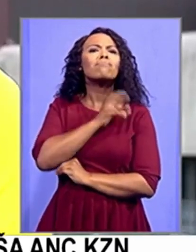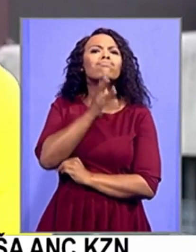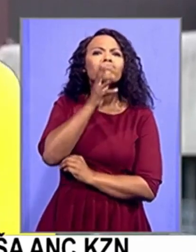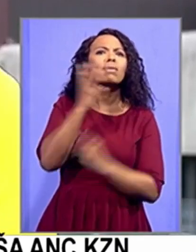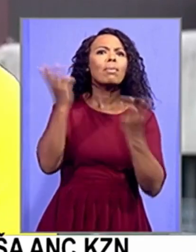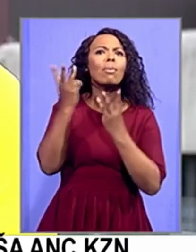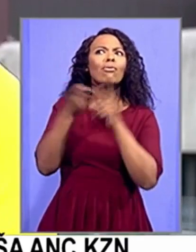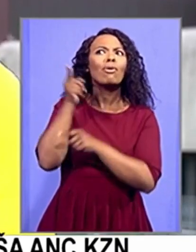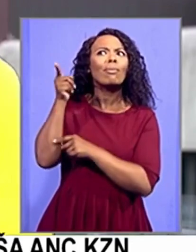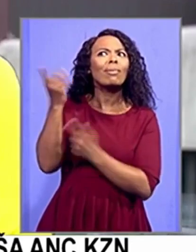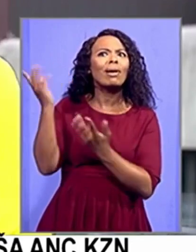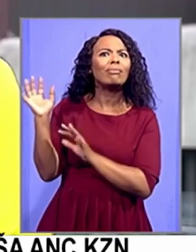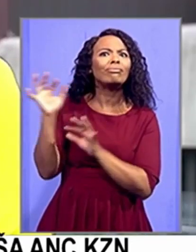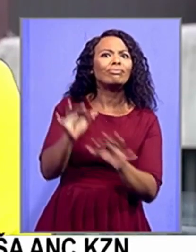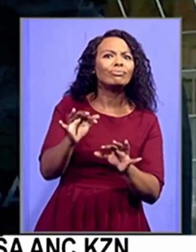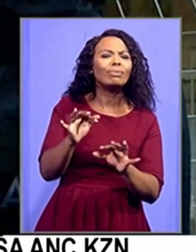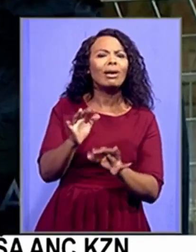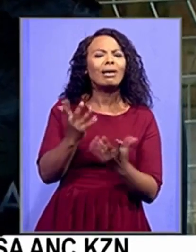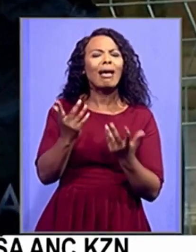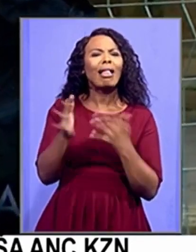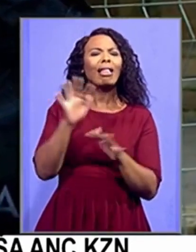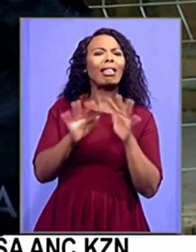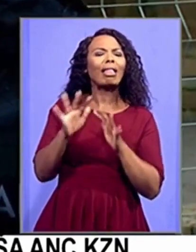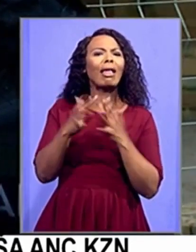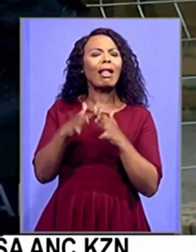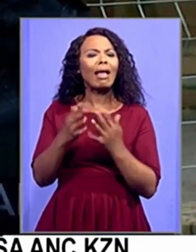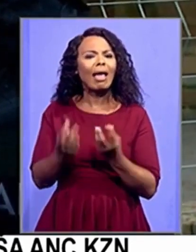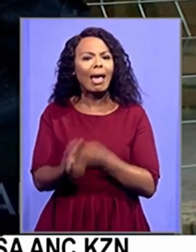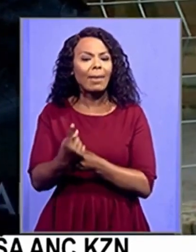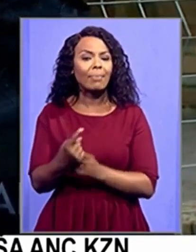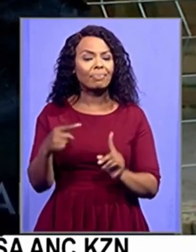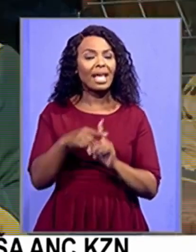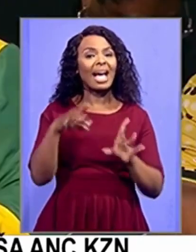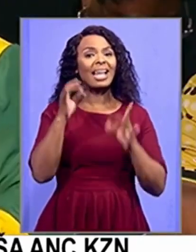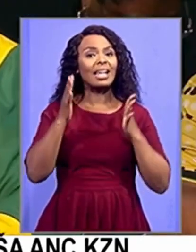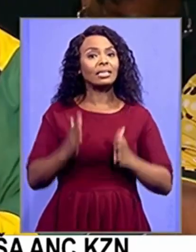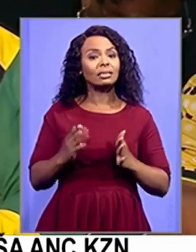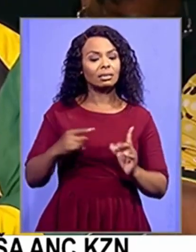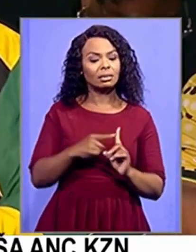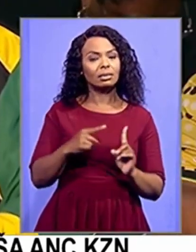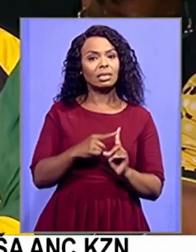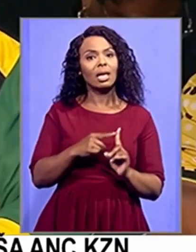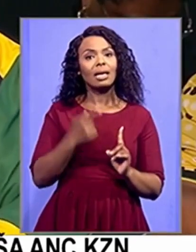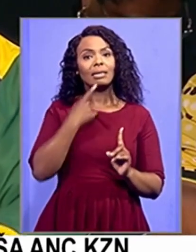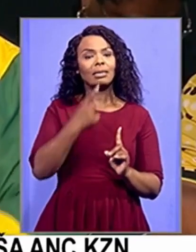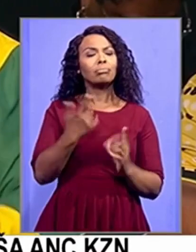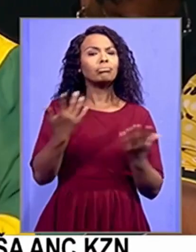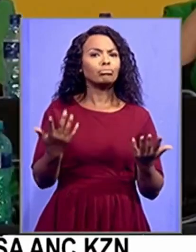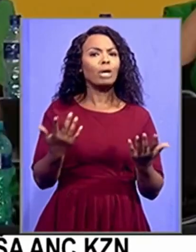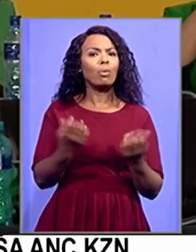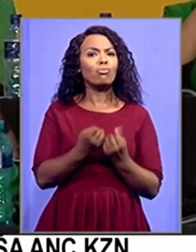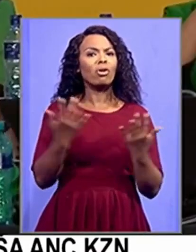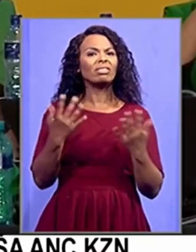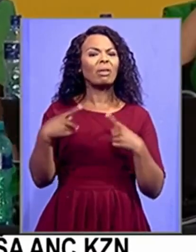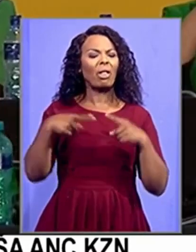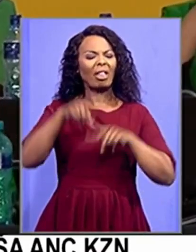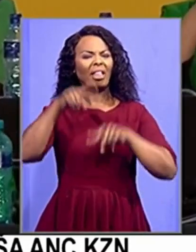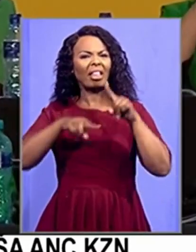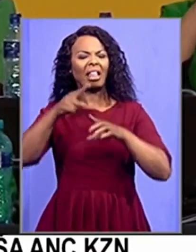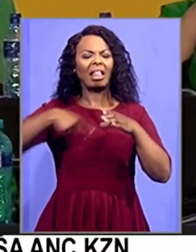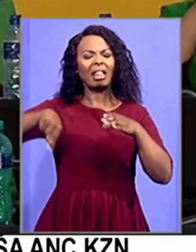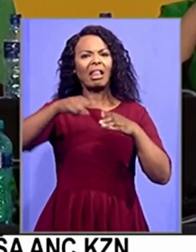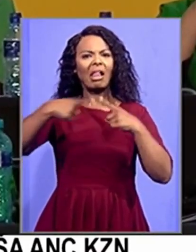delegation, has been prejudiced in many scenarios. Mosekaseki wa dipolitiki le Sibatefo o re kgonagalo ke gore dintwa di gare